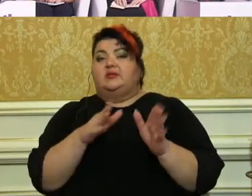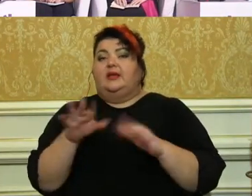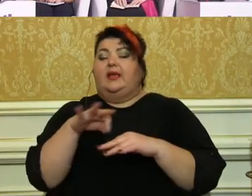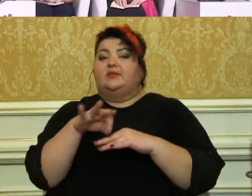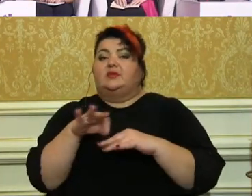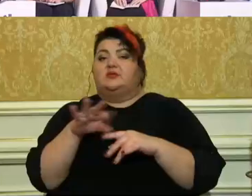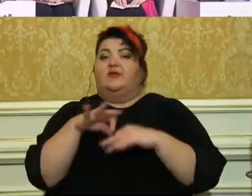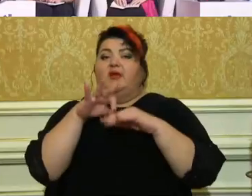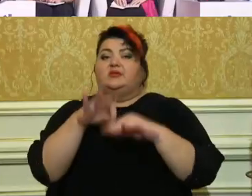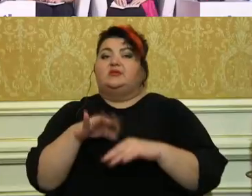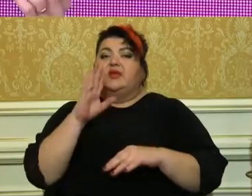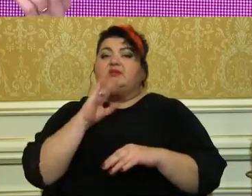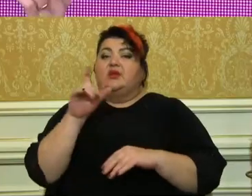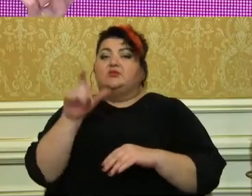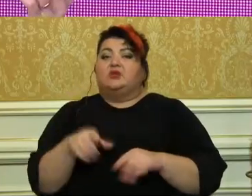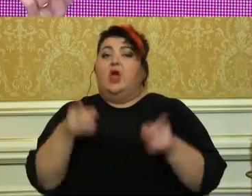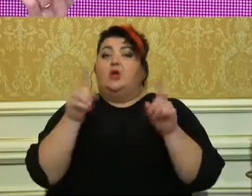is a friend of Putin.